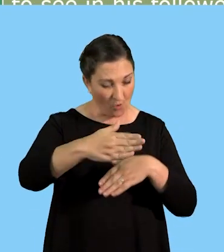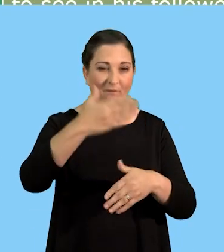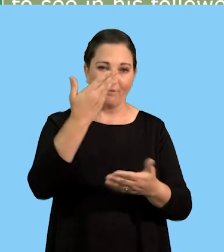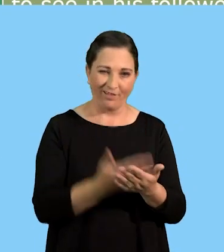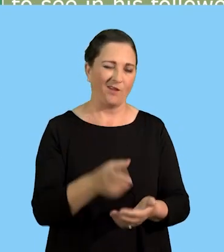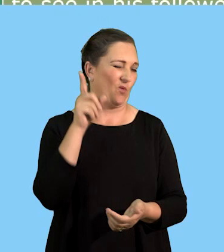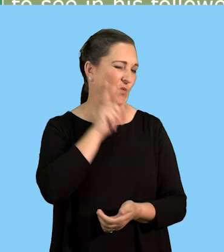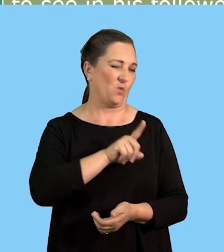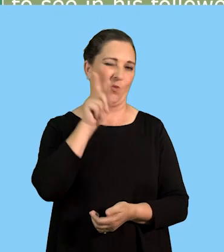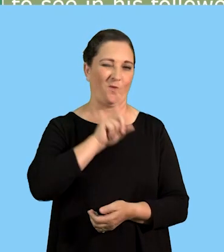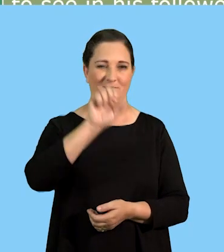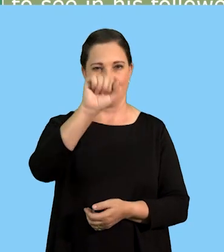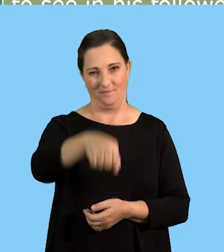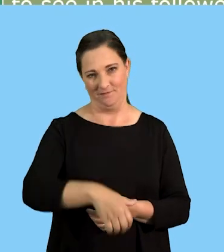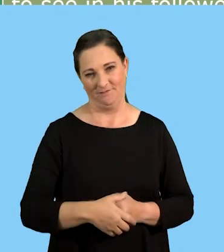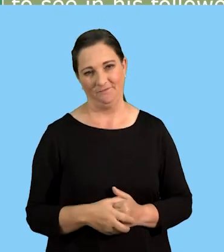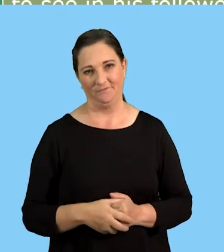to learn.